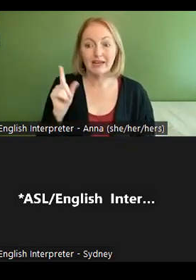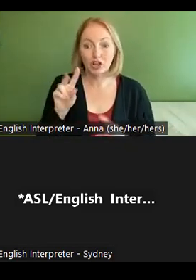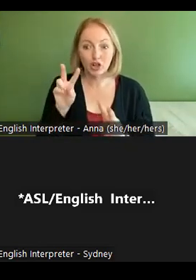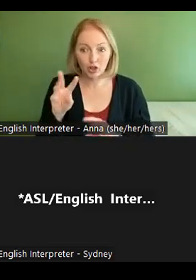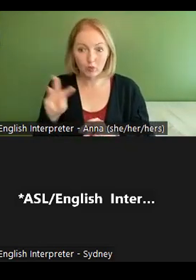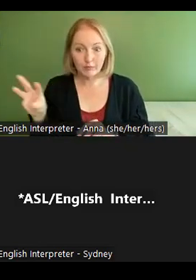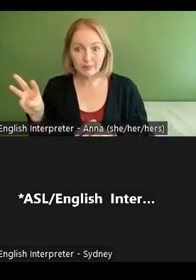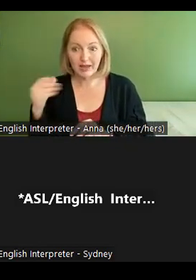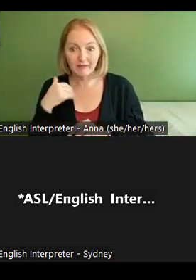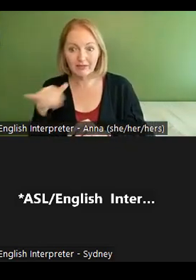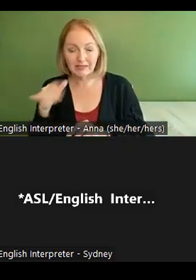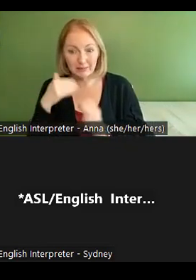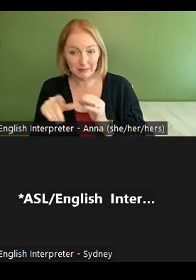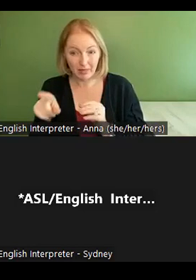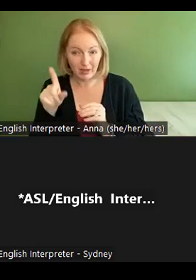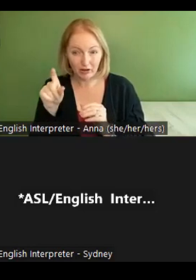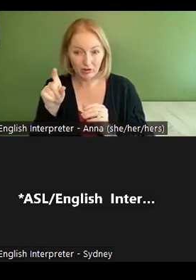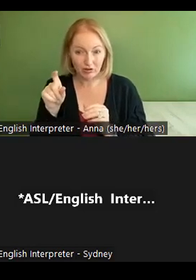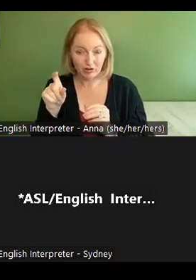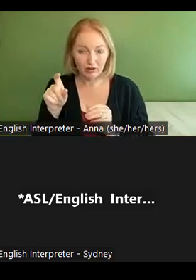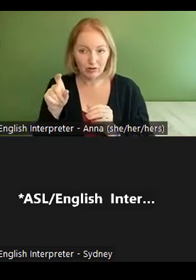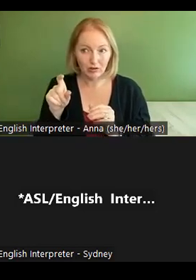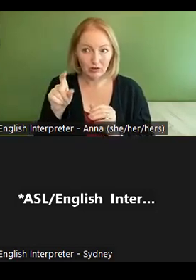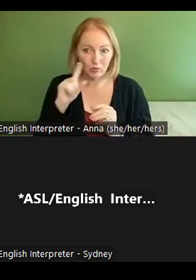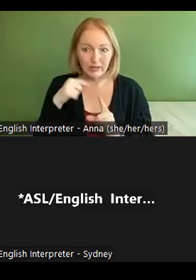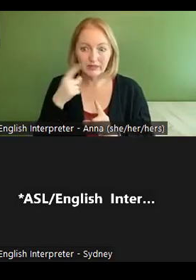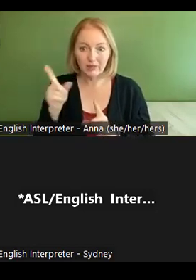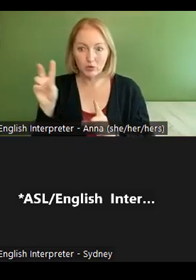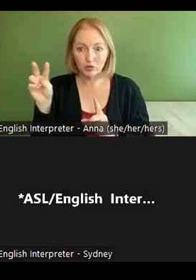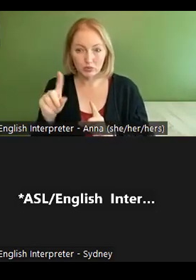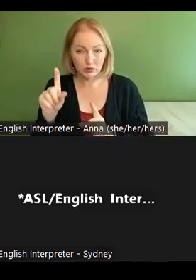website and have that same email there available to them, we can direct them there.